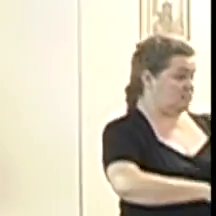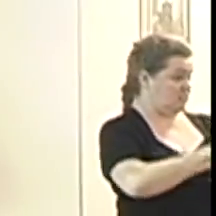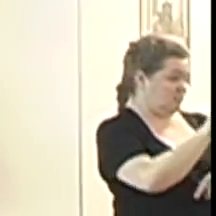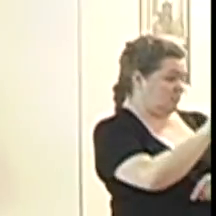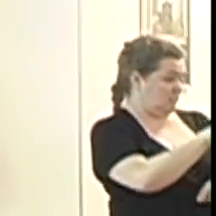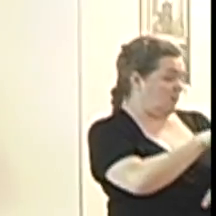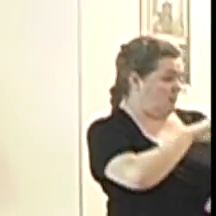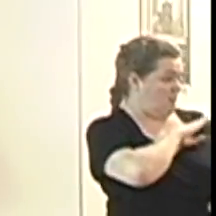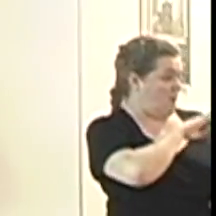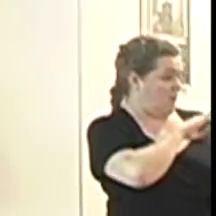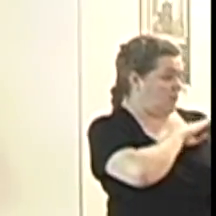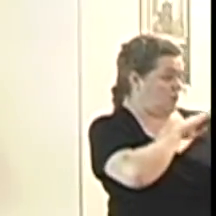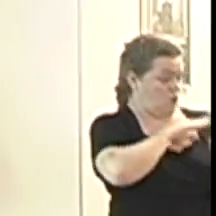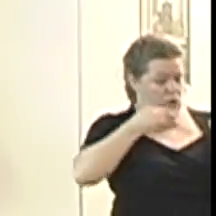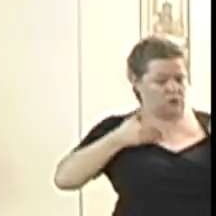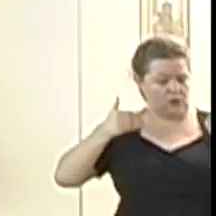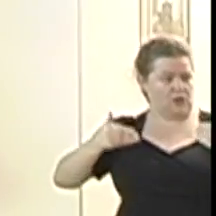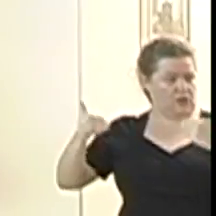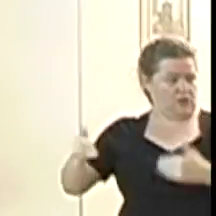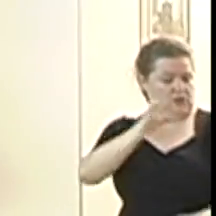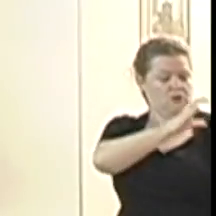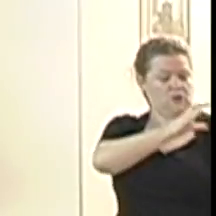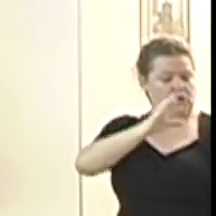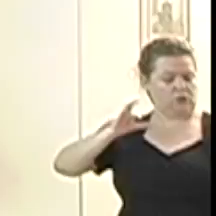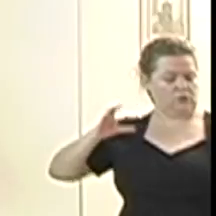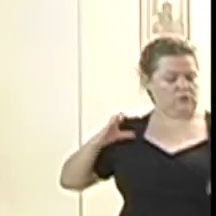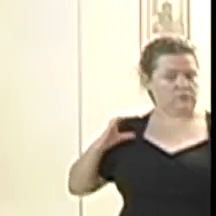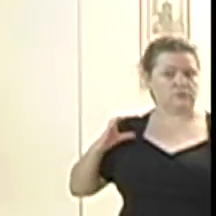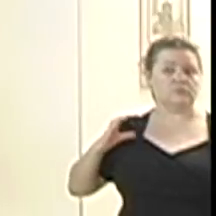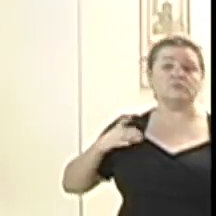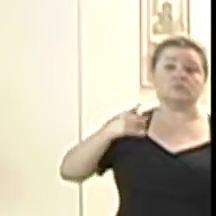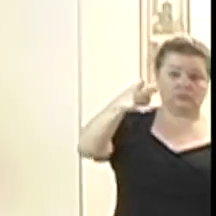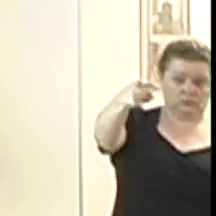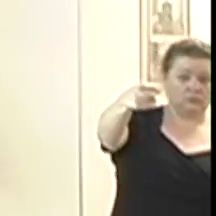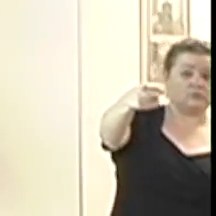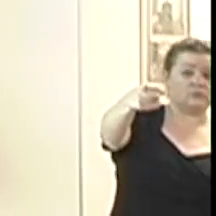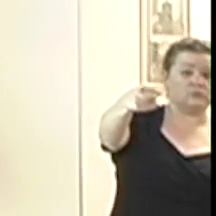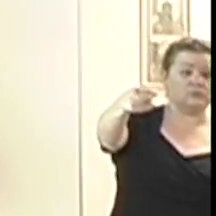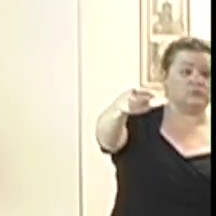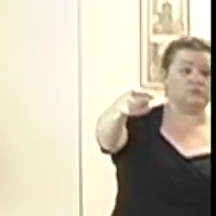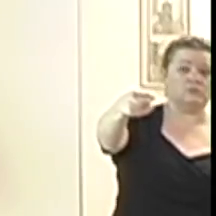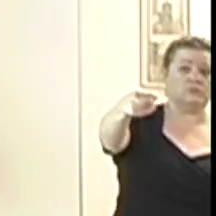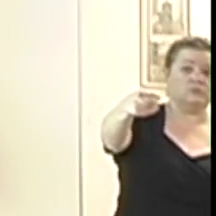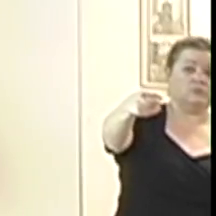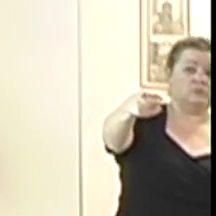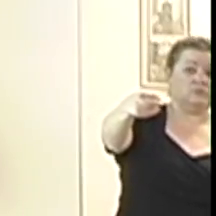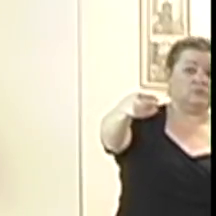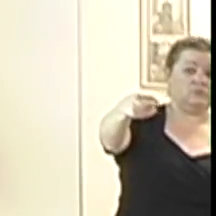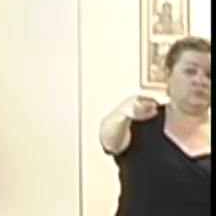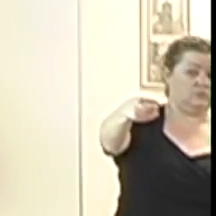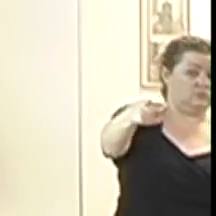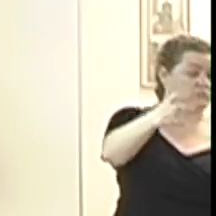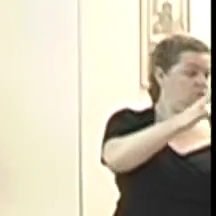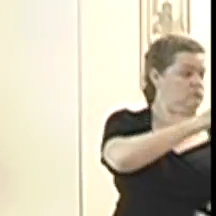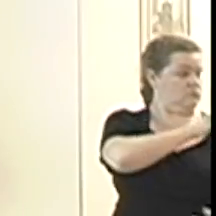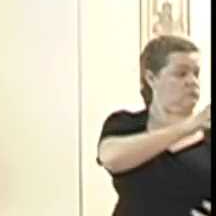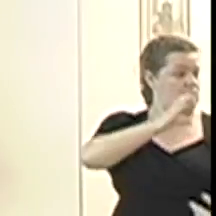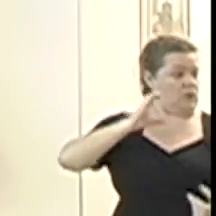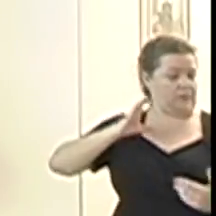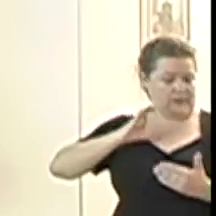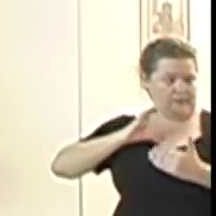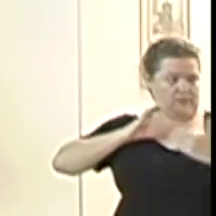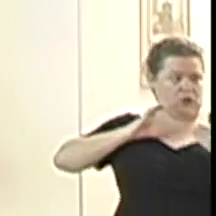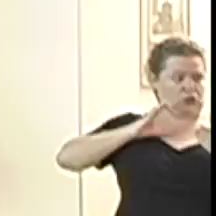that are produced at each of these joints. So let me demonstrate these signs now. So committee,